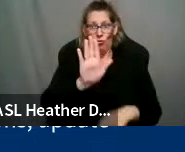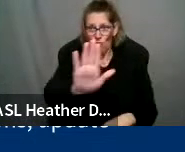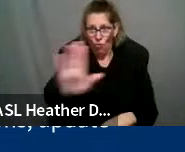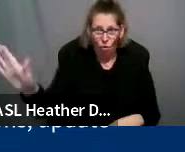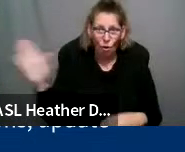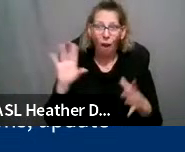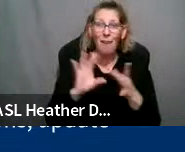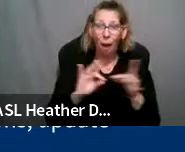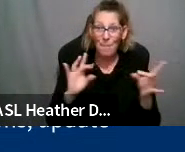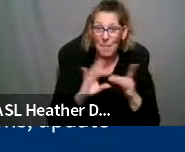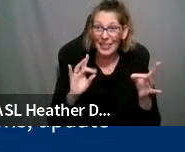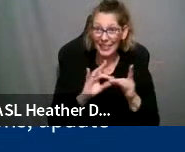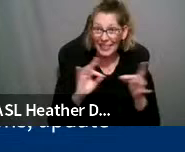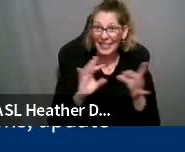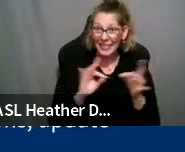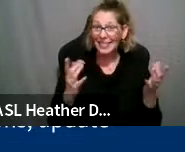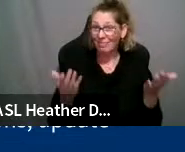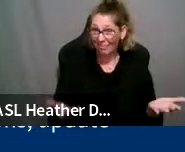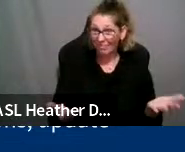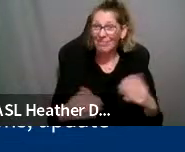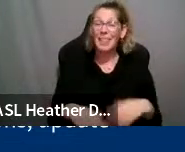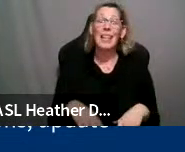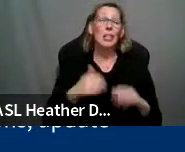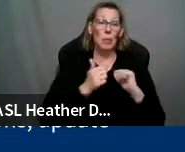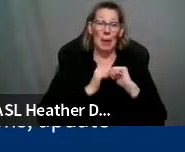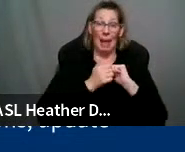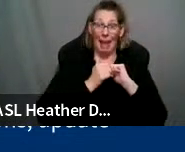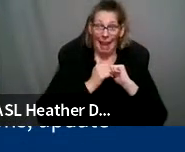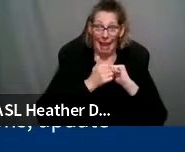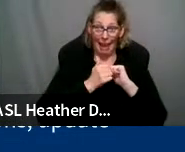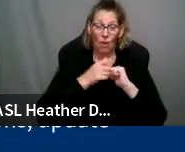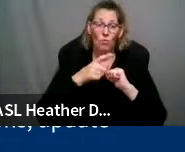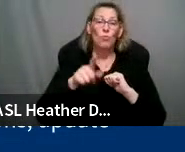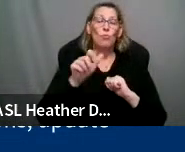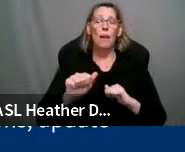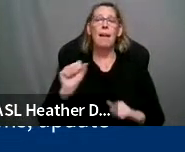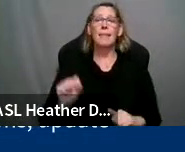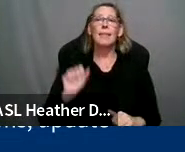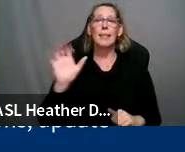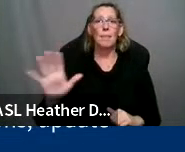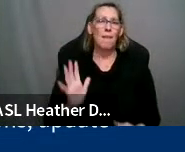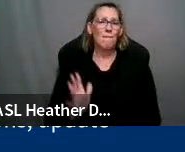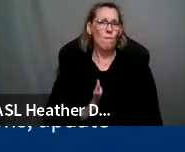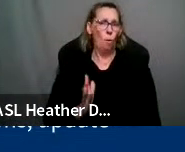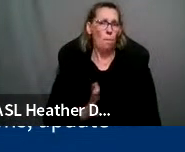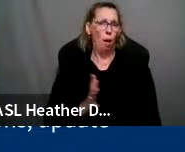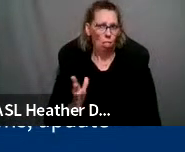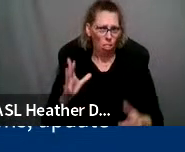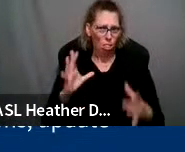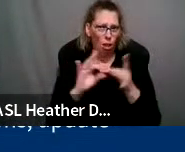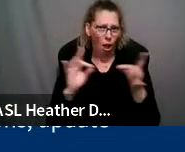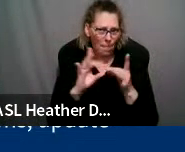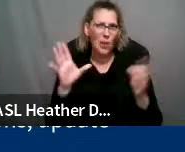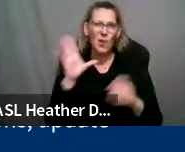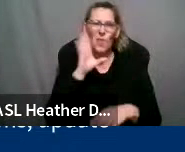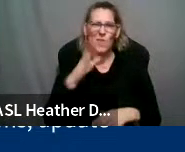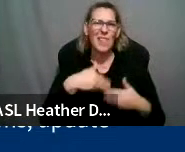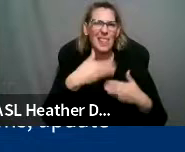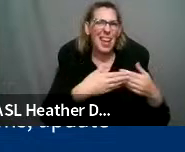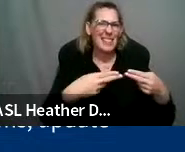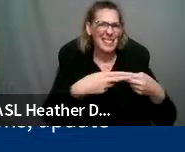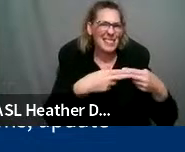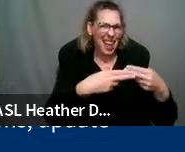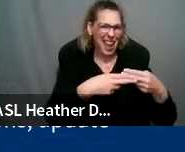comments. So there are ways that you can do that to submit a formal comment, and I will have that on the next slide so you can